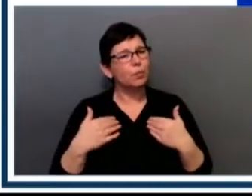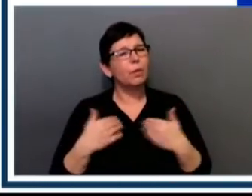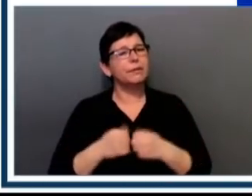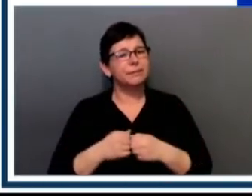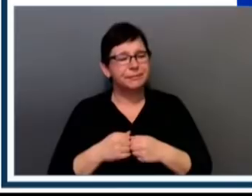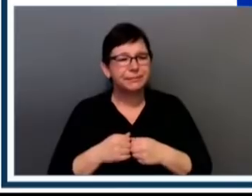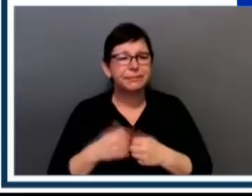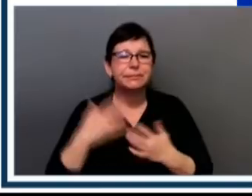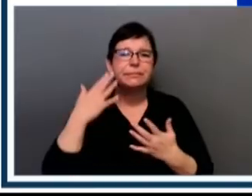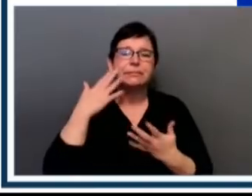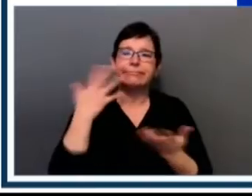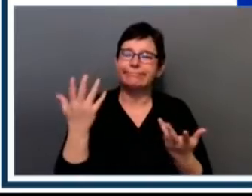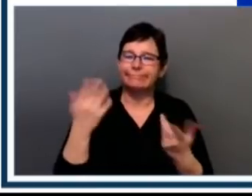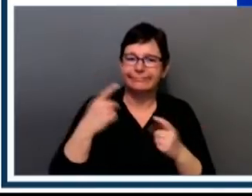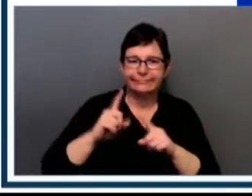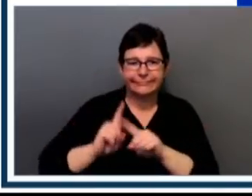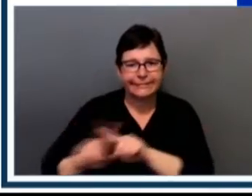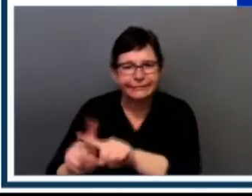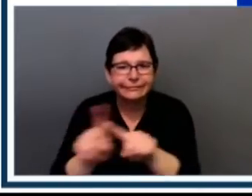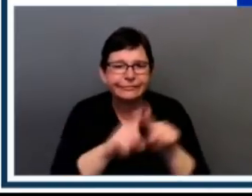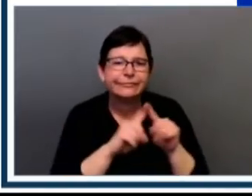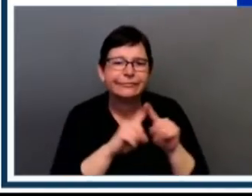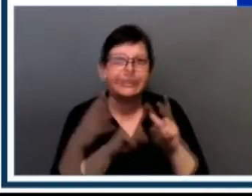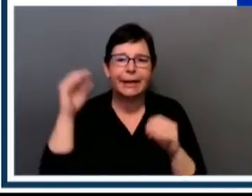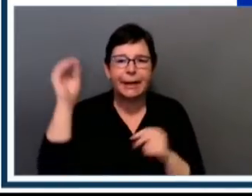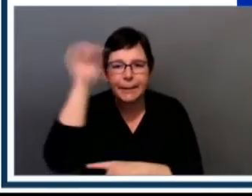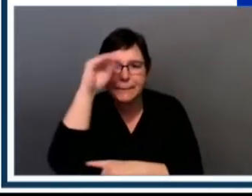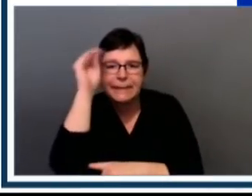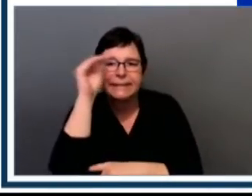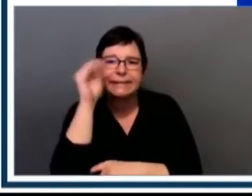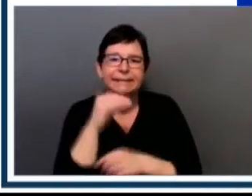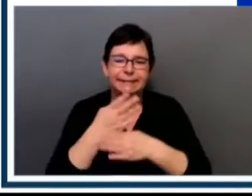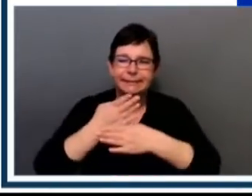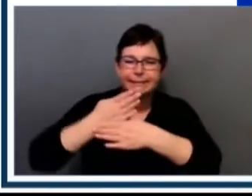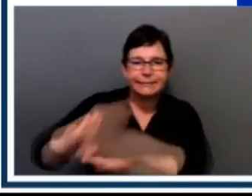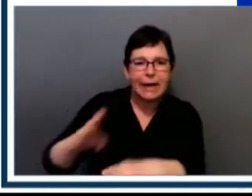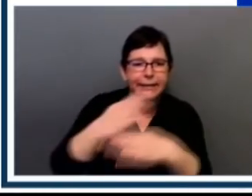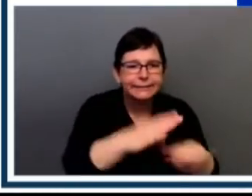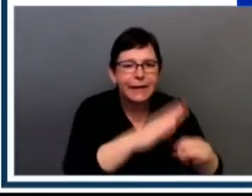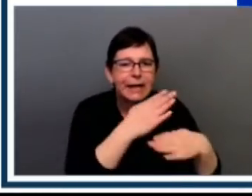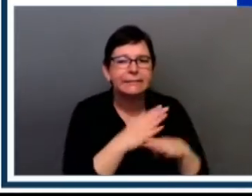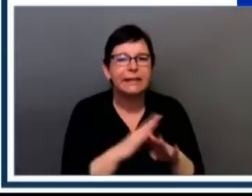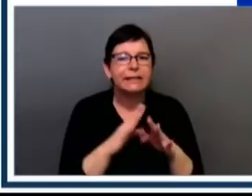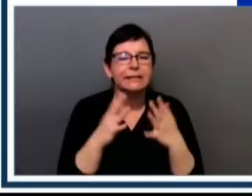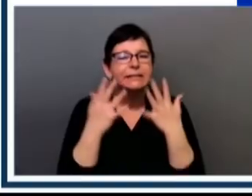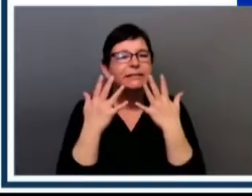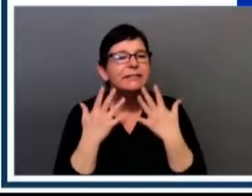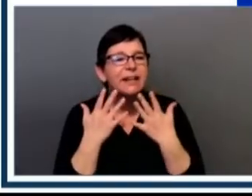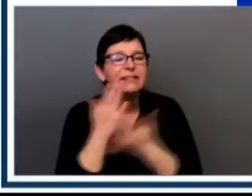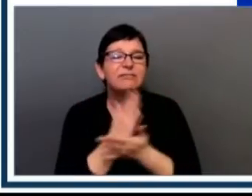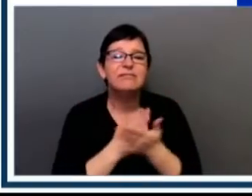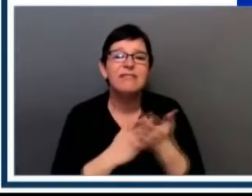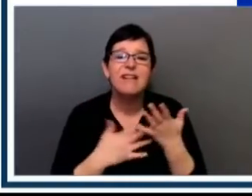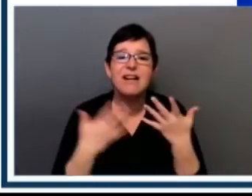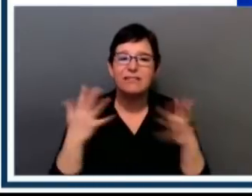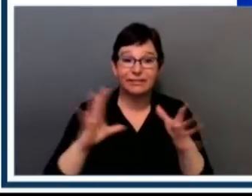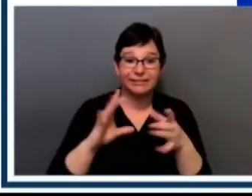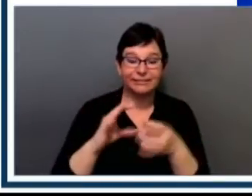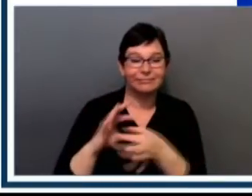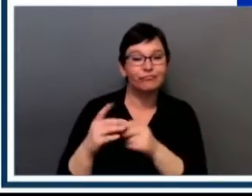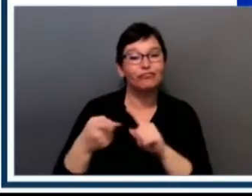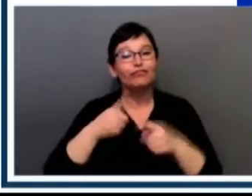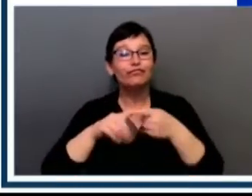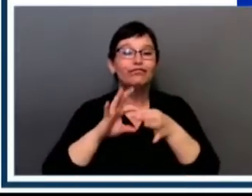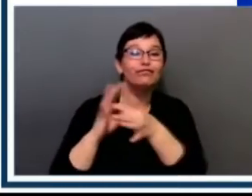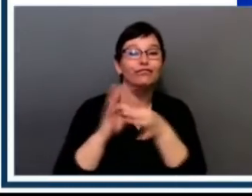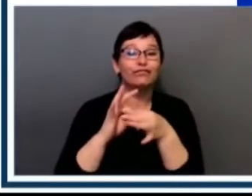some relationships will have been broken by what's happened here. But I believe that the vast majority will